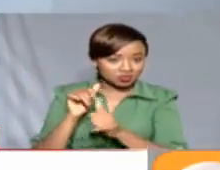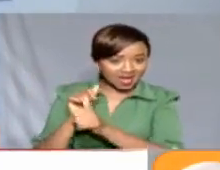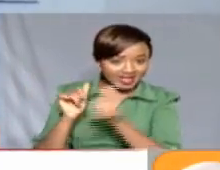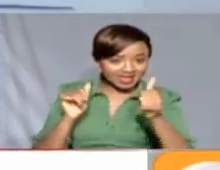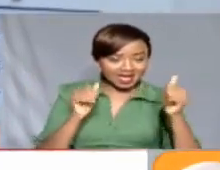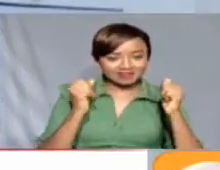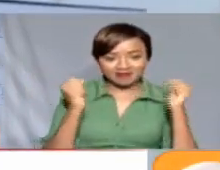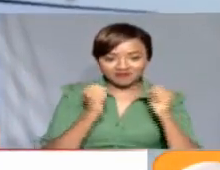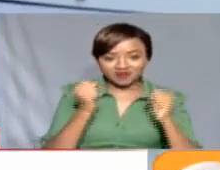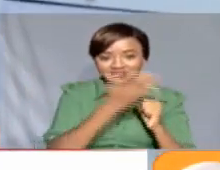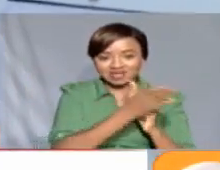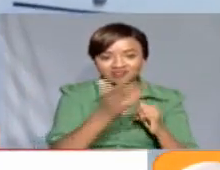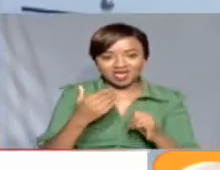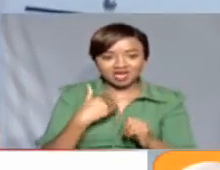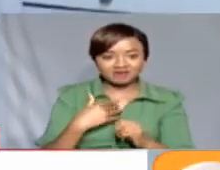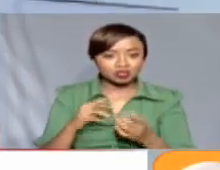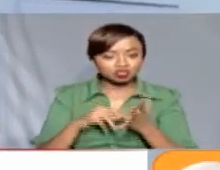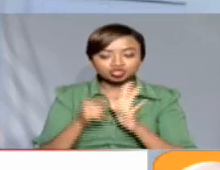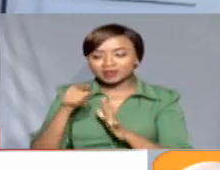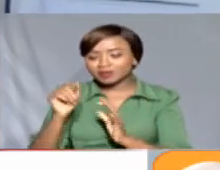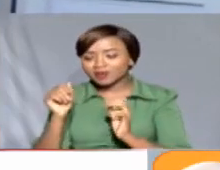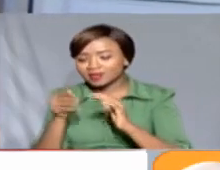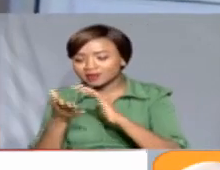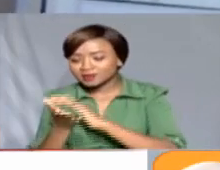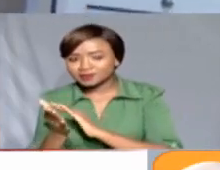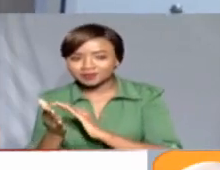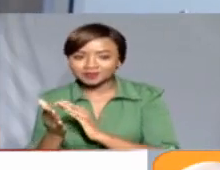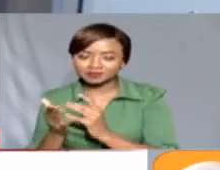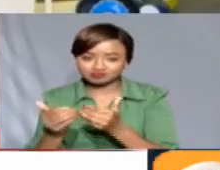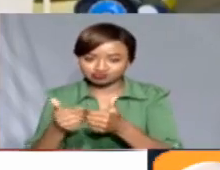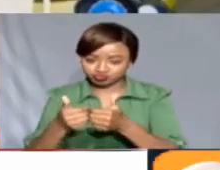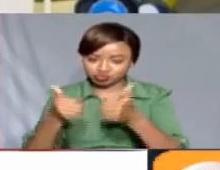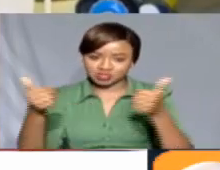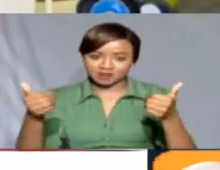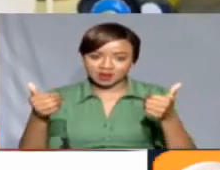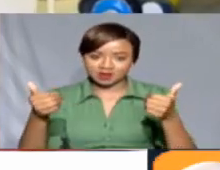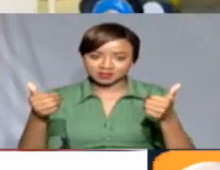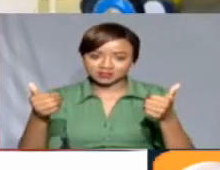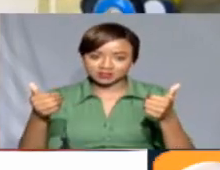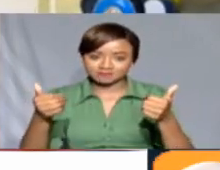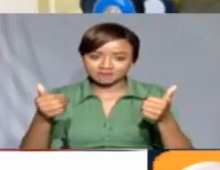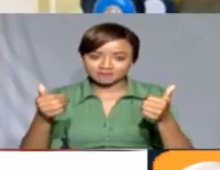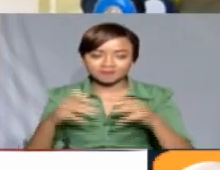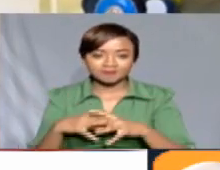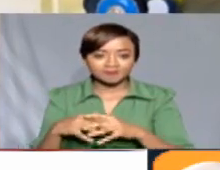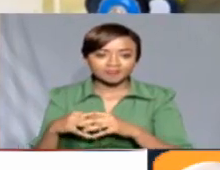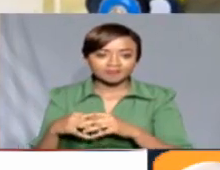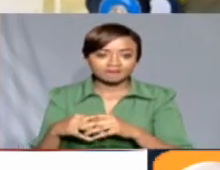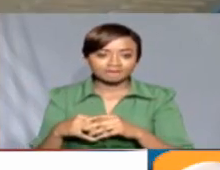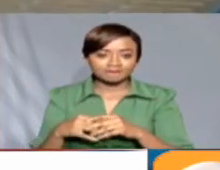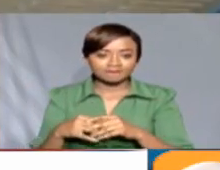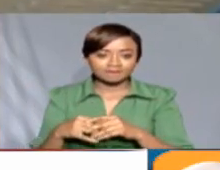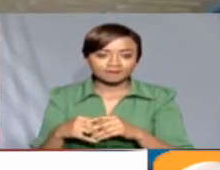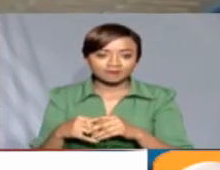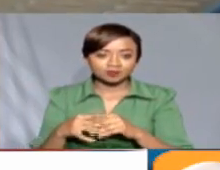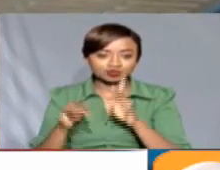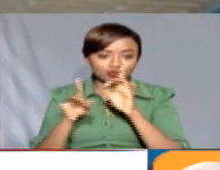any other sample. And so Anne, we're doing this to make sure that there is no contamination, right? We've washed the cellular